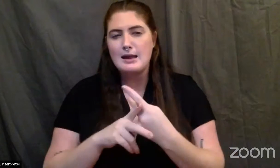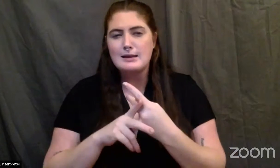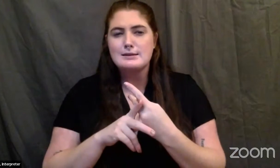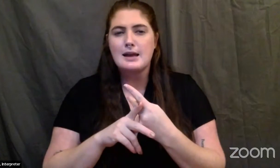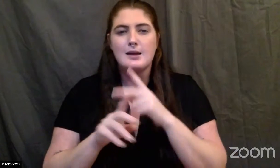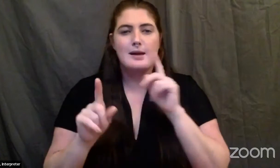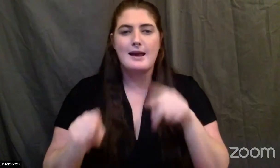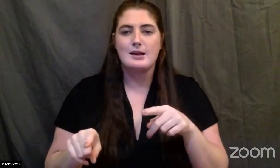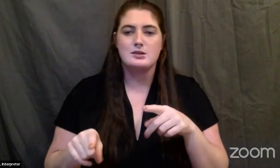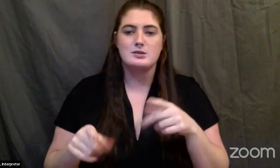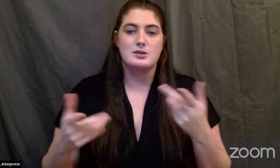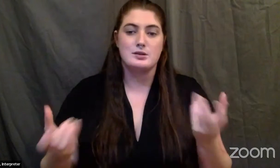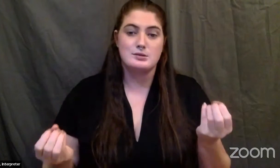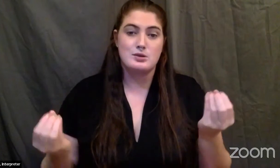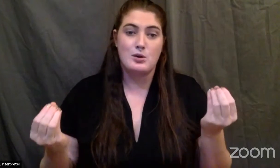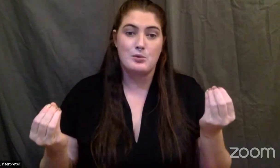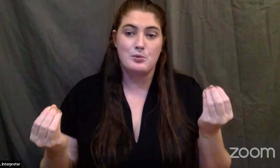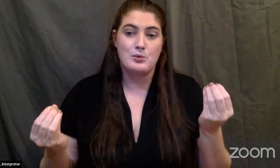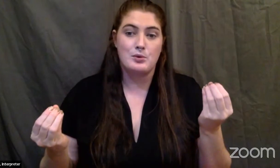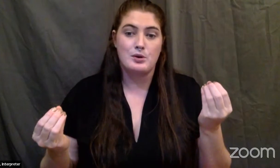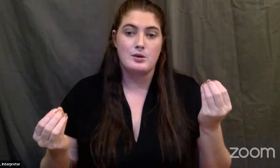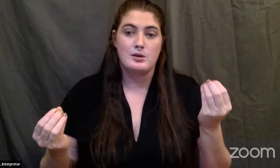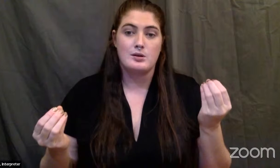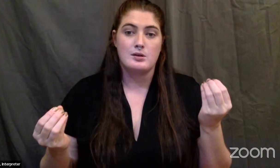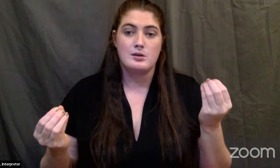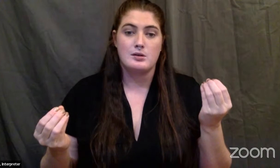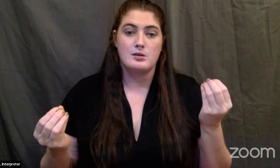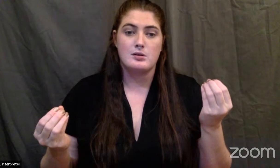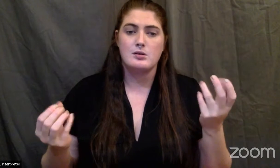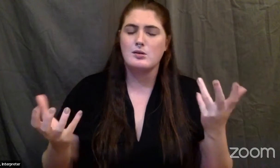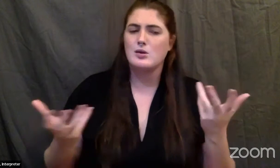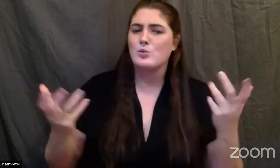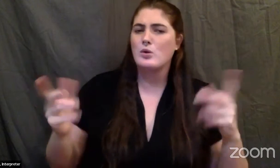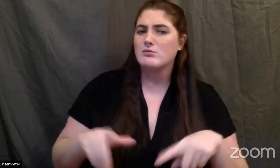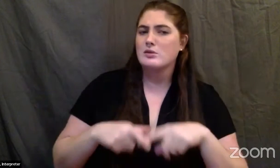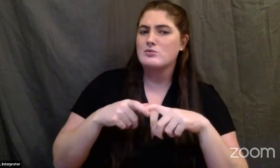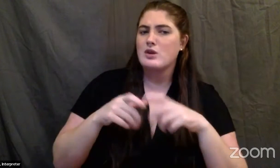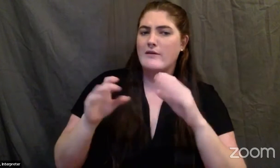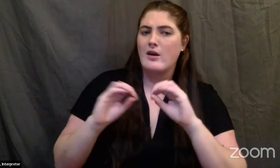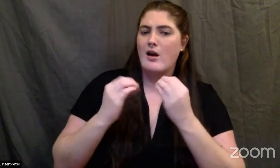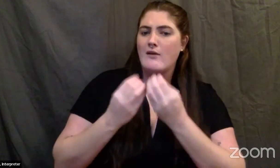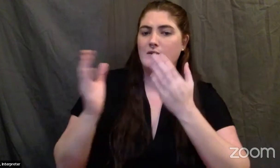they responded. So Yeah. Planning, What was say the why. objection of the Office of Planning?